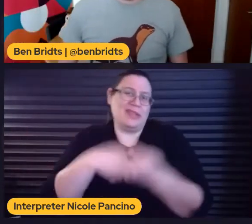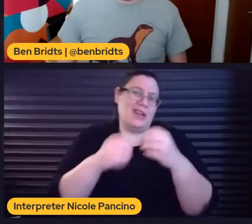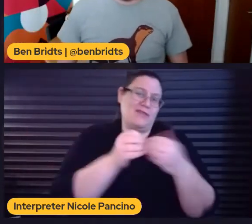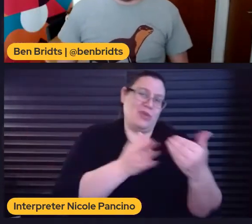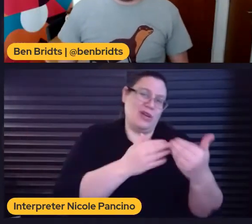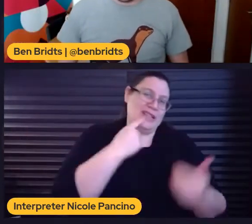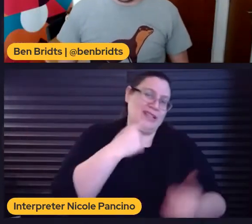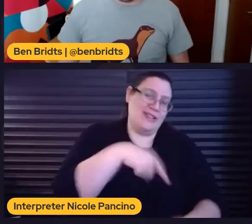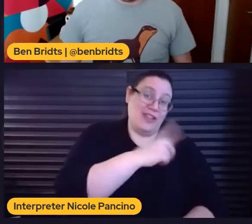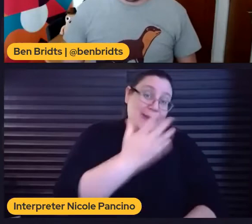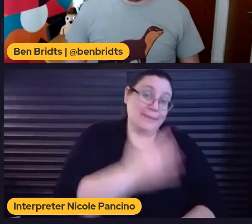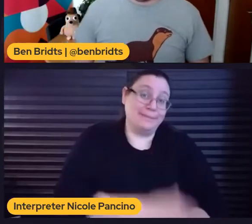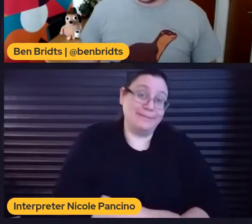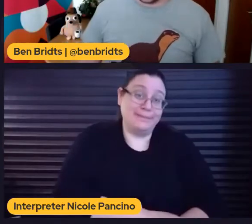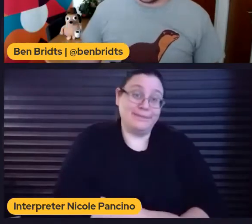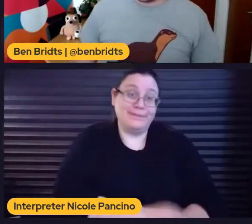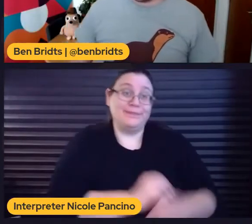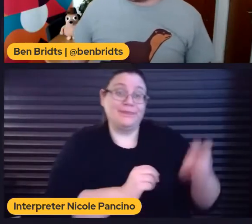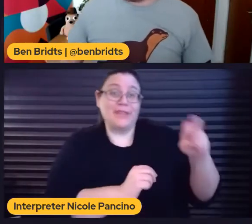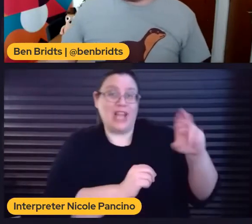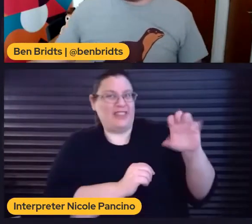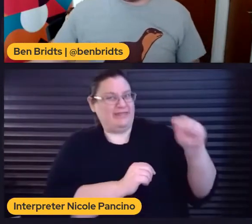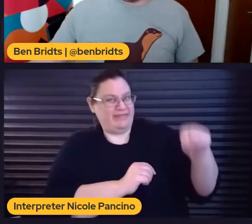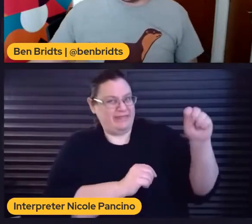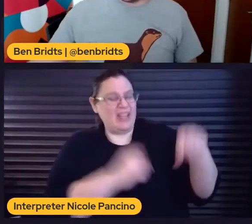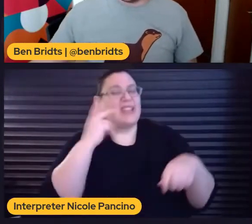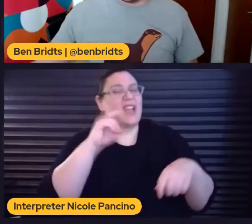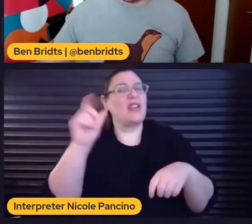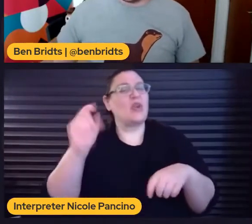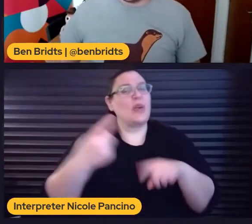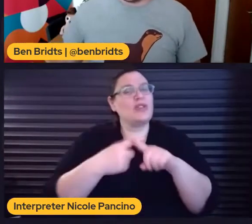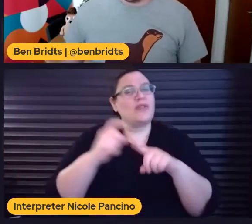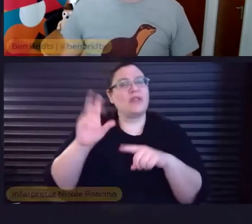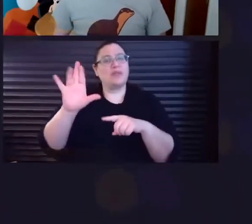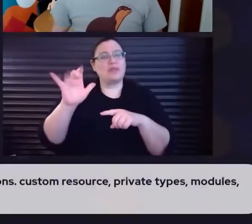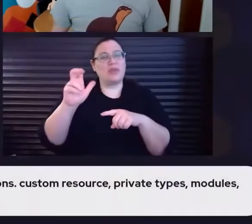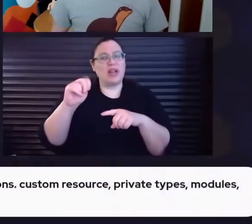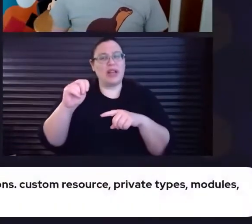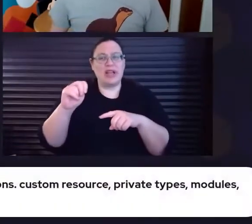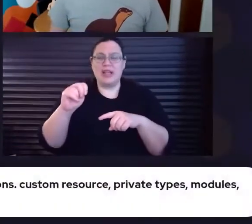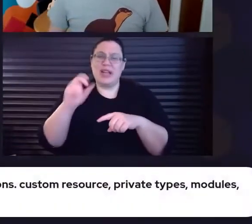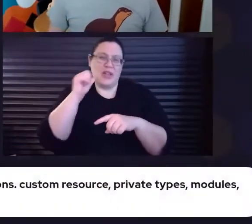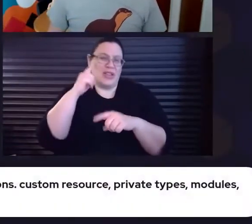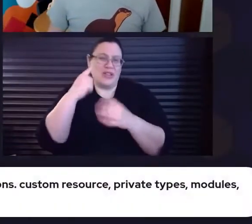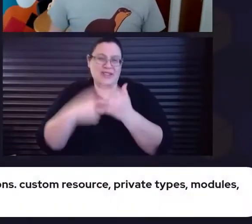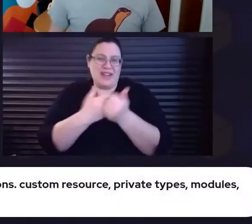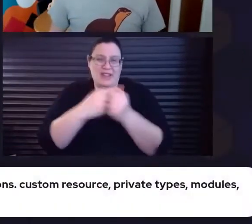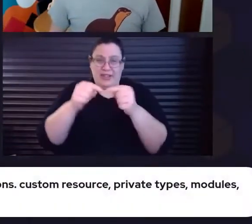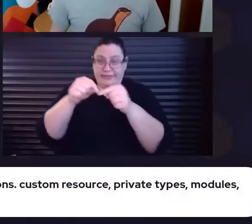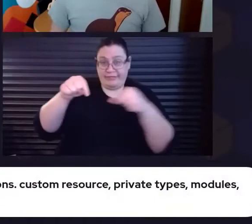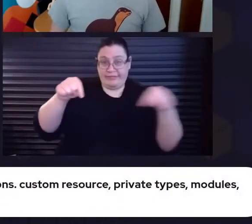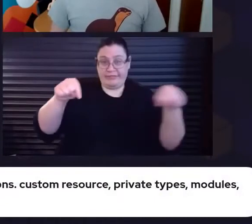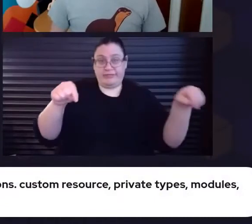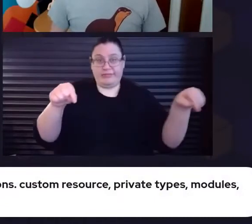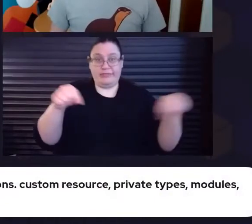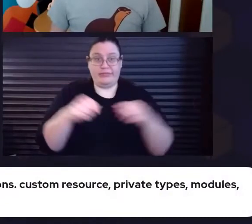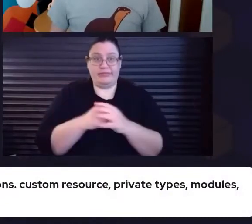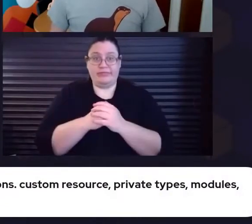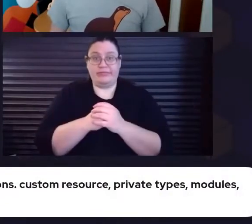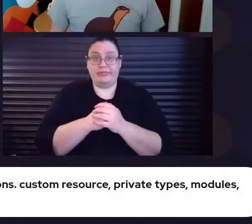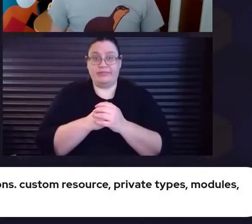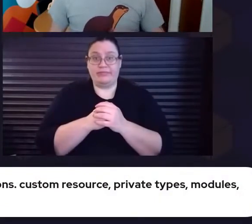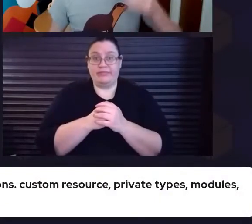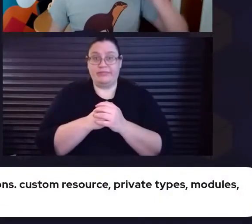That's right. We had a question out here from Brian, and I don't think you'll be able to cover all this, but do you have any good resources? Can you provide an overview of all the